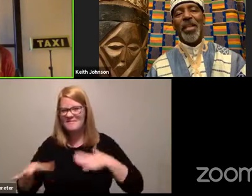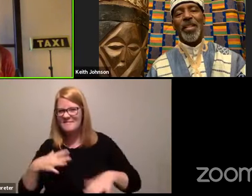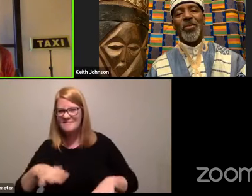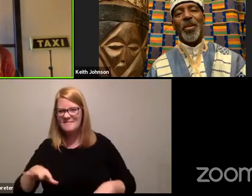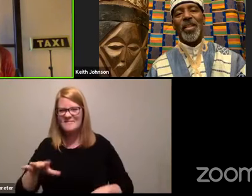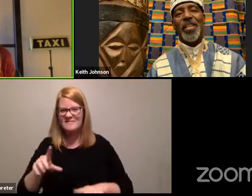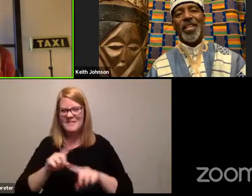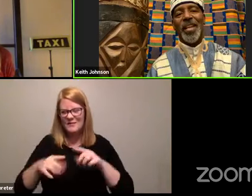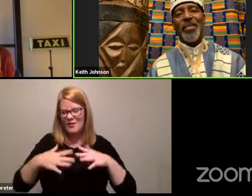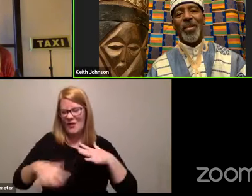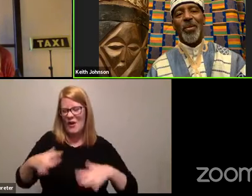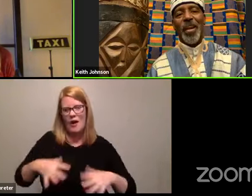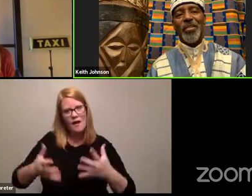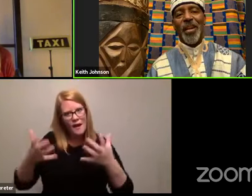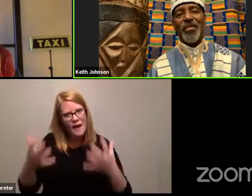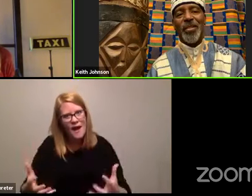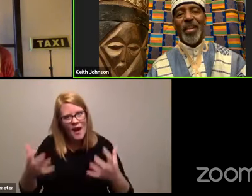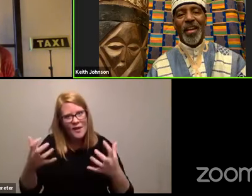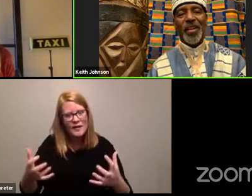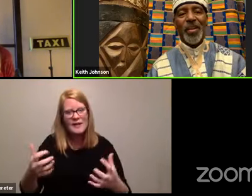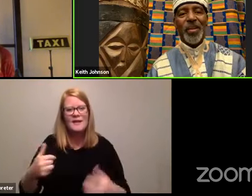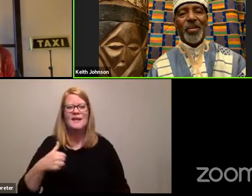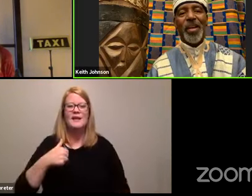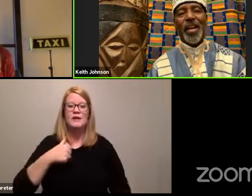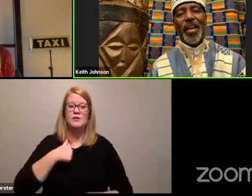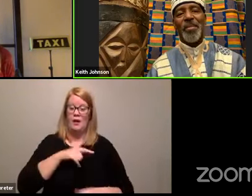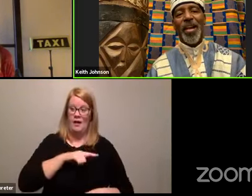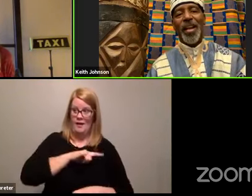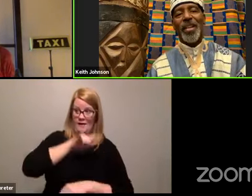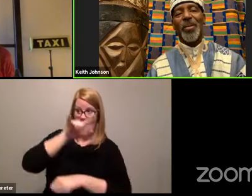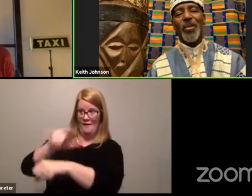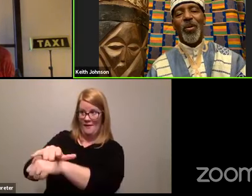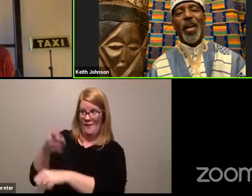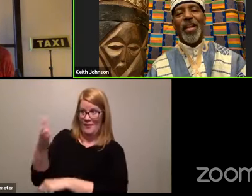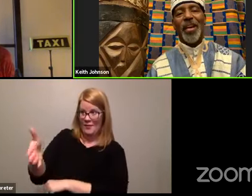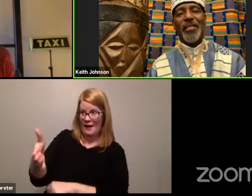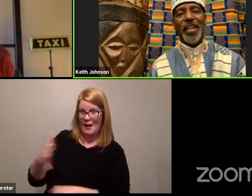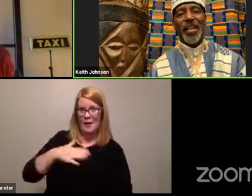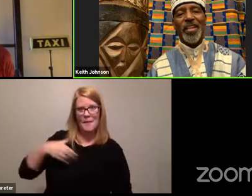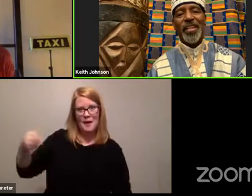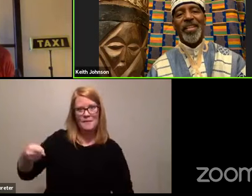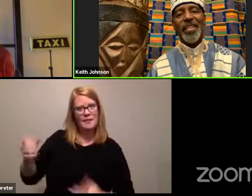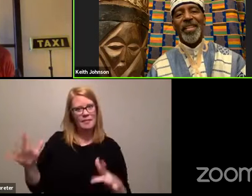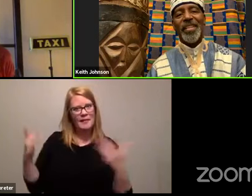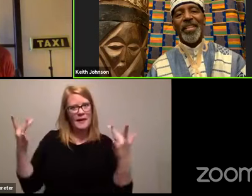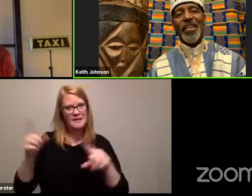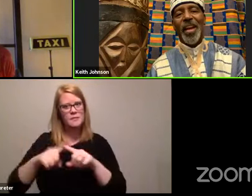My pieces wasn't as heavy when I traveled there. When I came back, they were quite heavy.